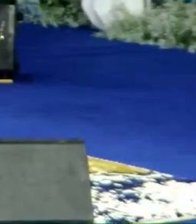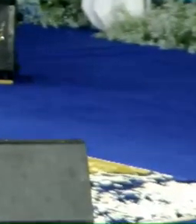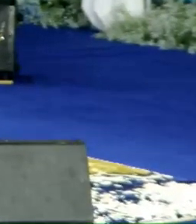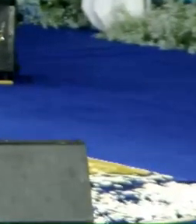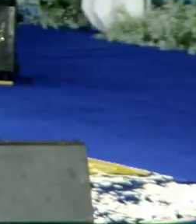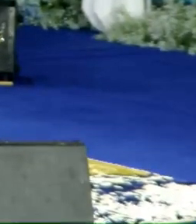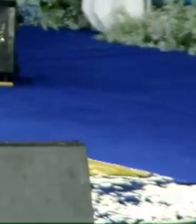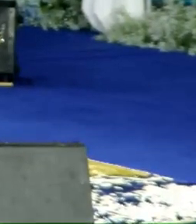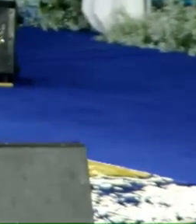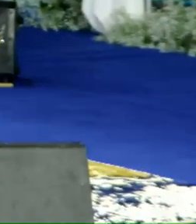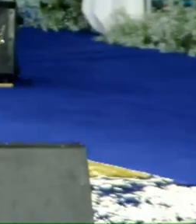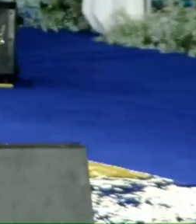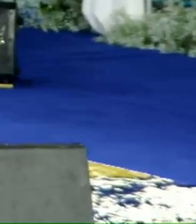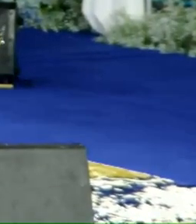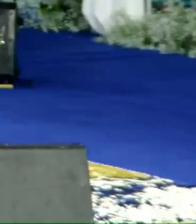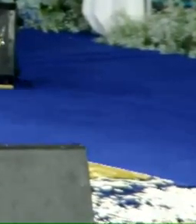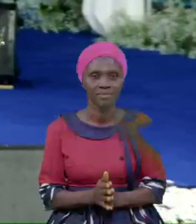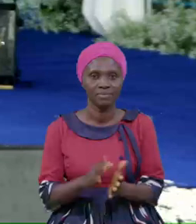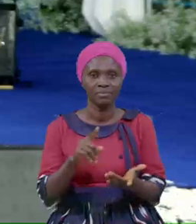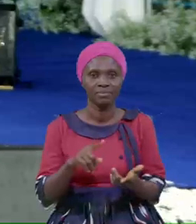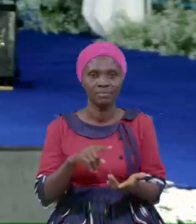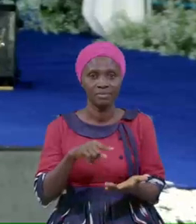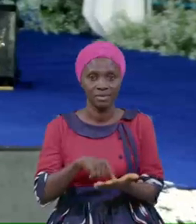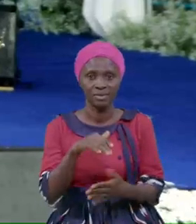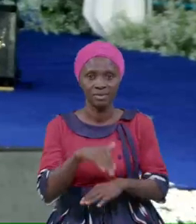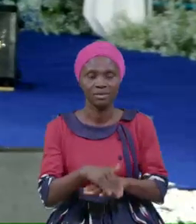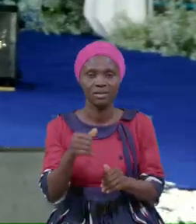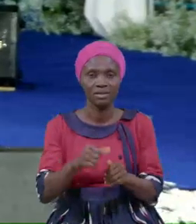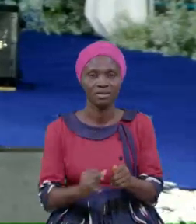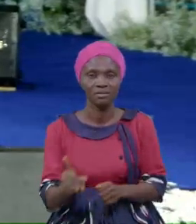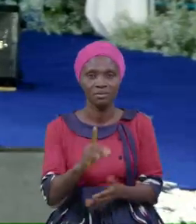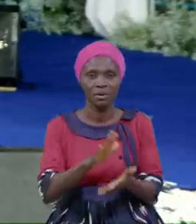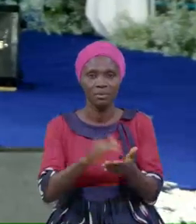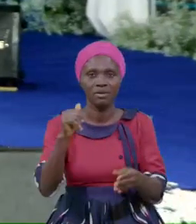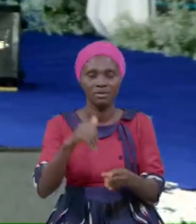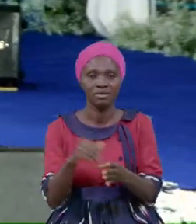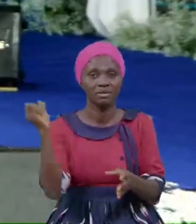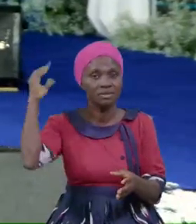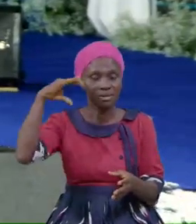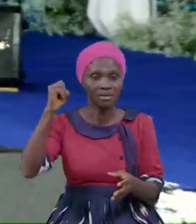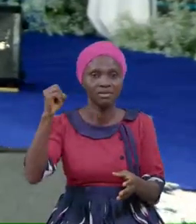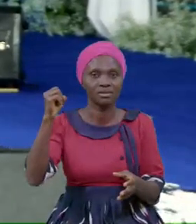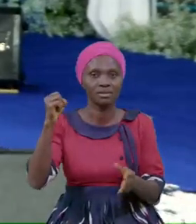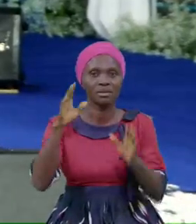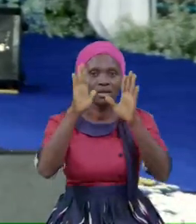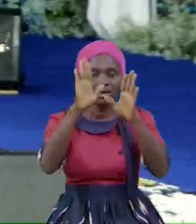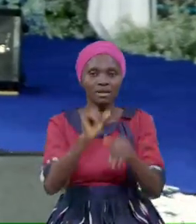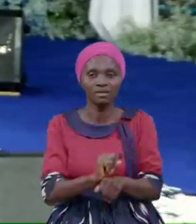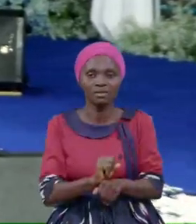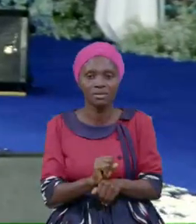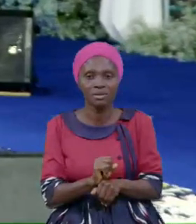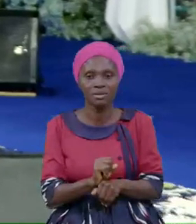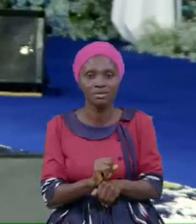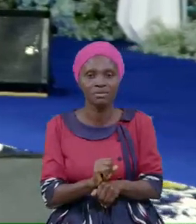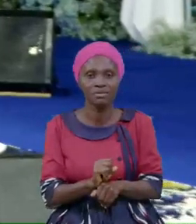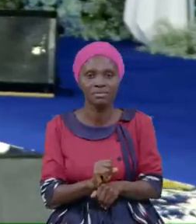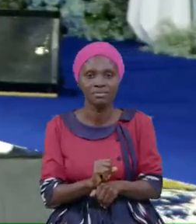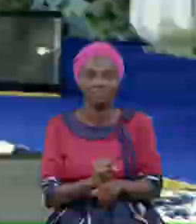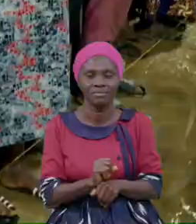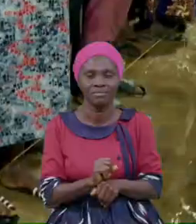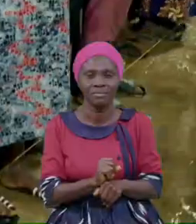everyone who believes a great miracle, a mighty